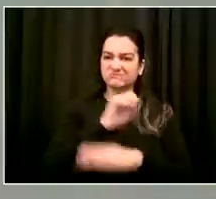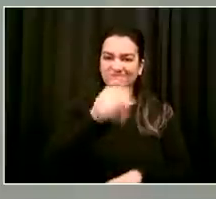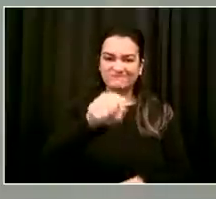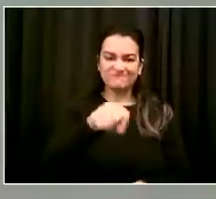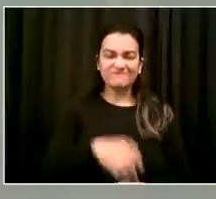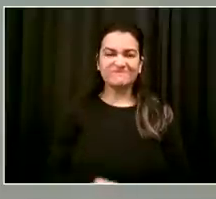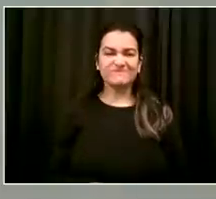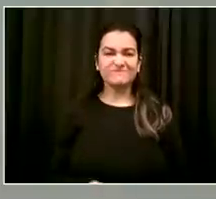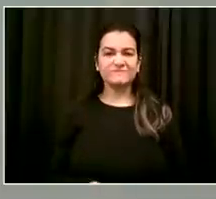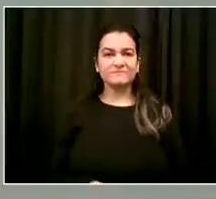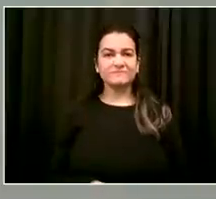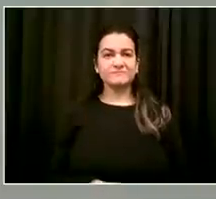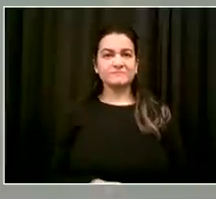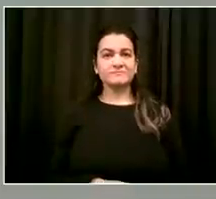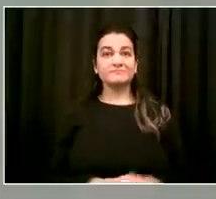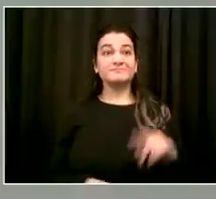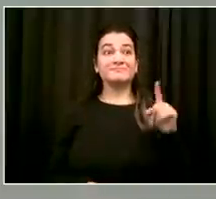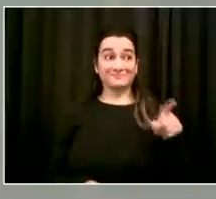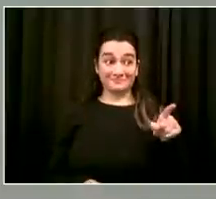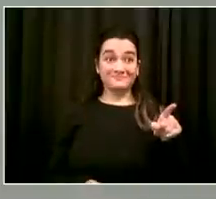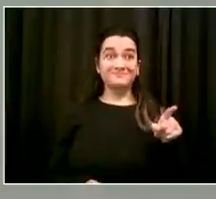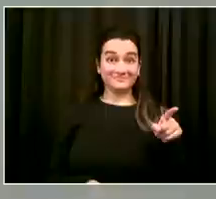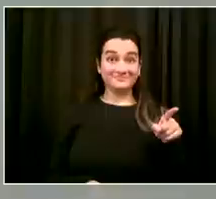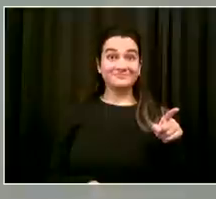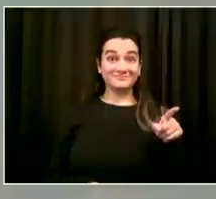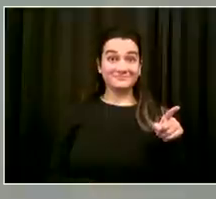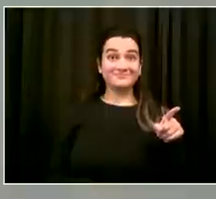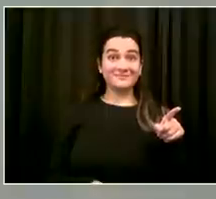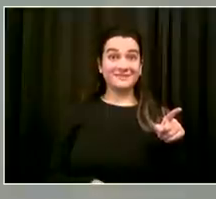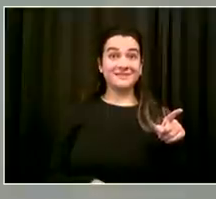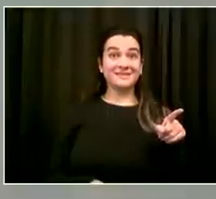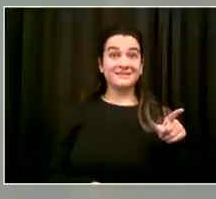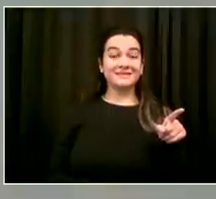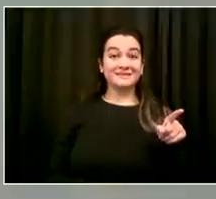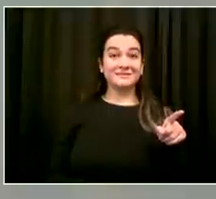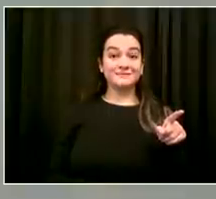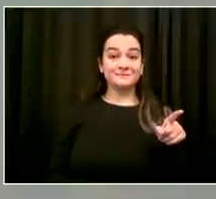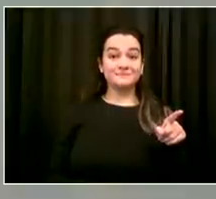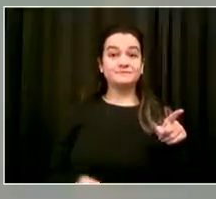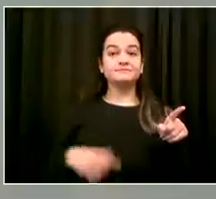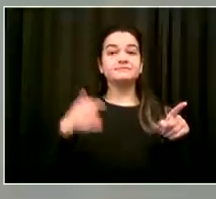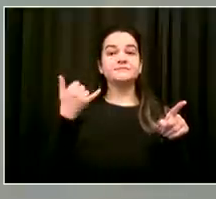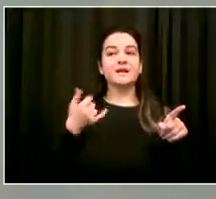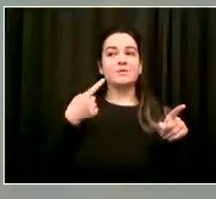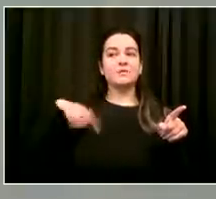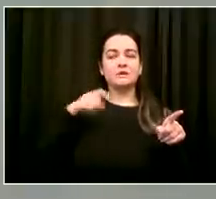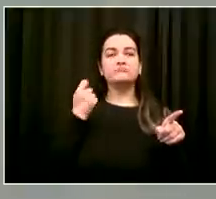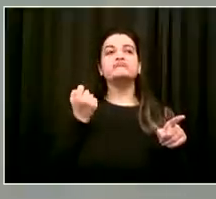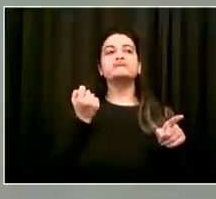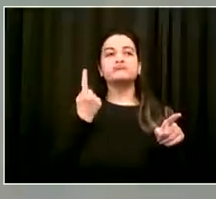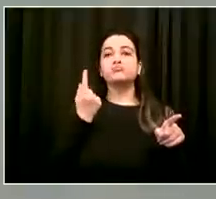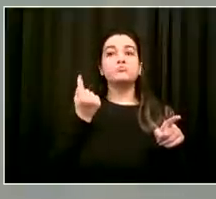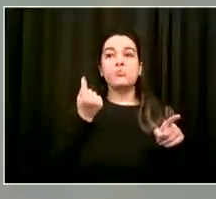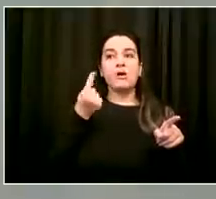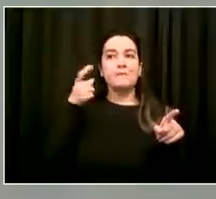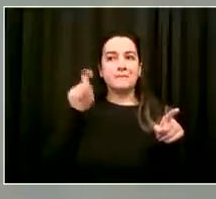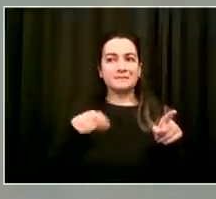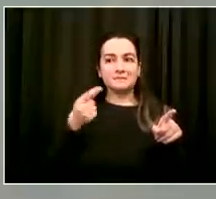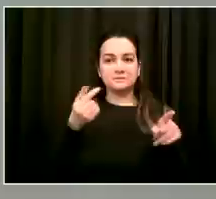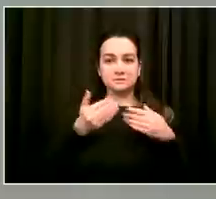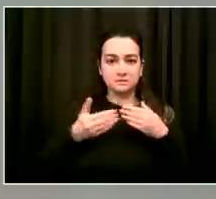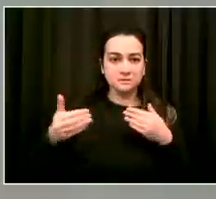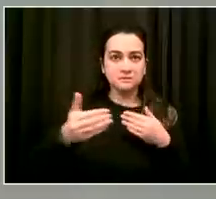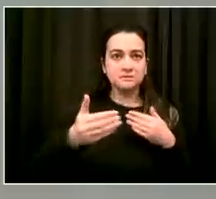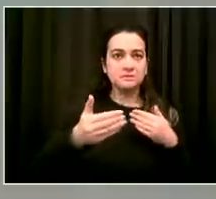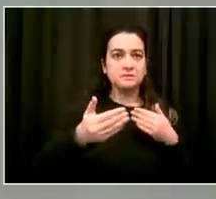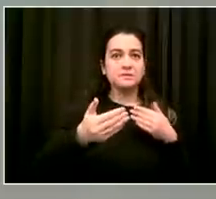that, especially given the emergence of new strains of this virus, which so far appear to be covered by the vaccine, but do present